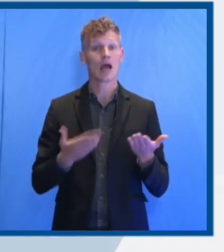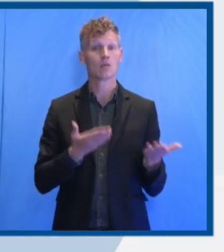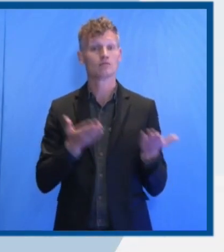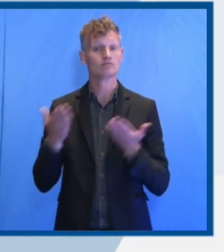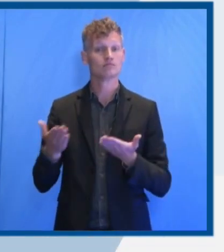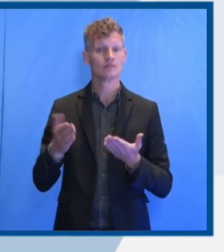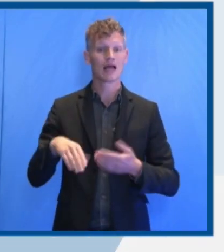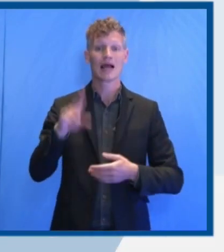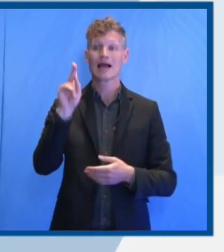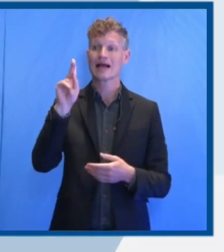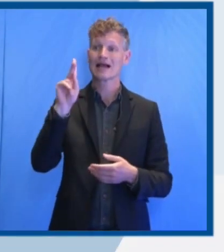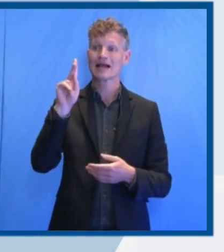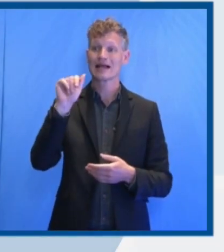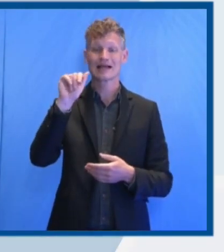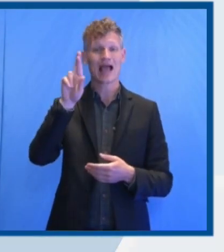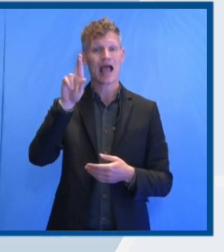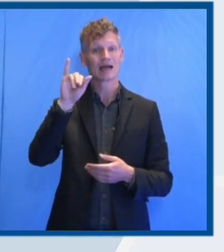to respond.